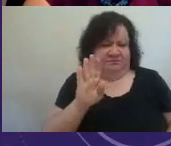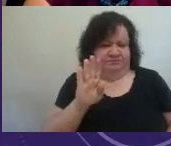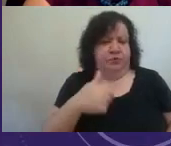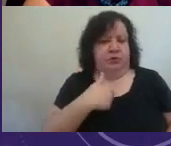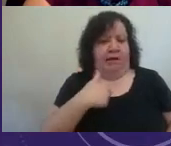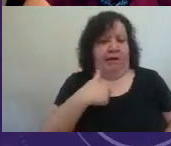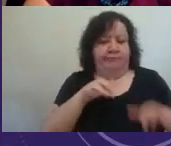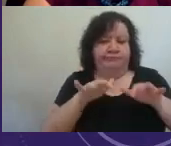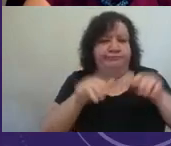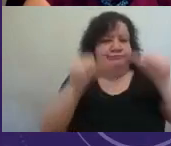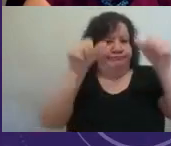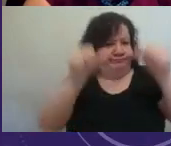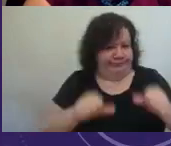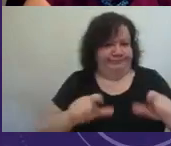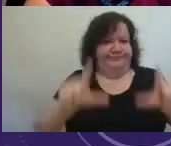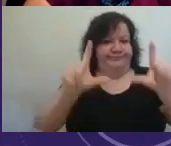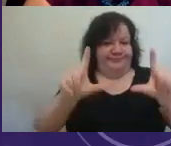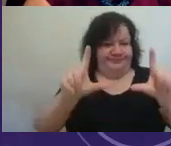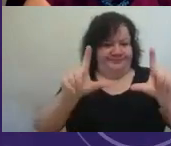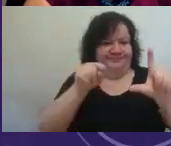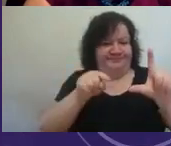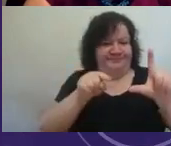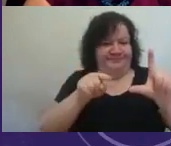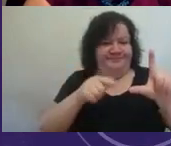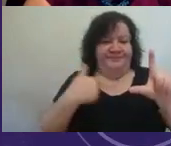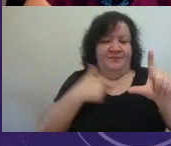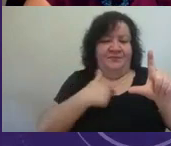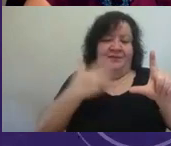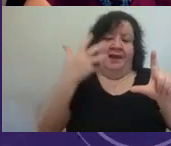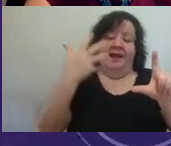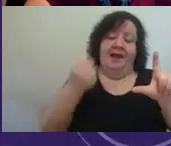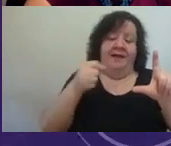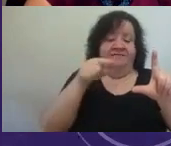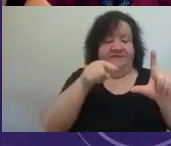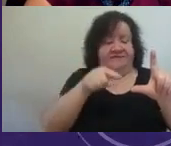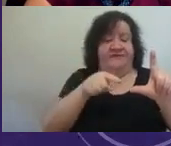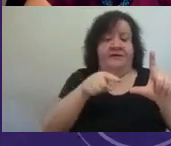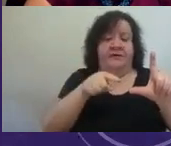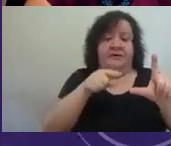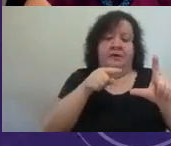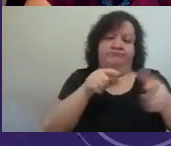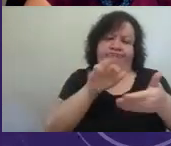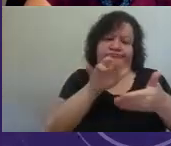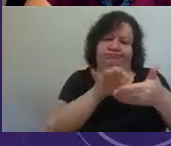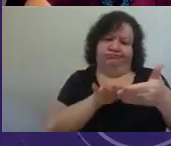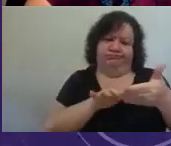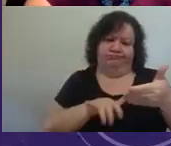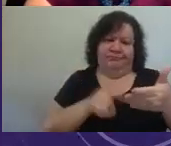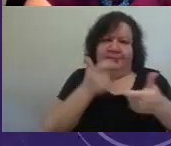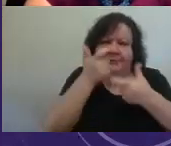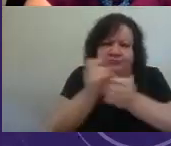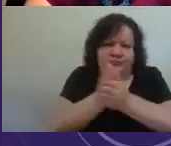what I did for the post was give the basic information that Disability Rights Fund is announcing a letter of